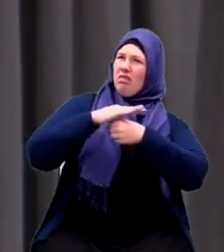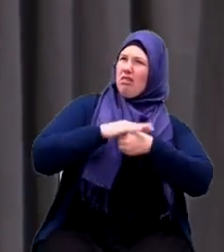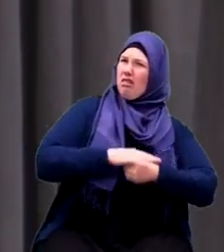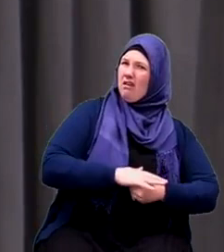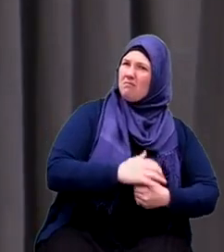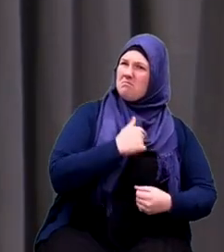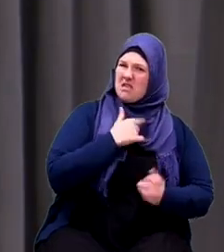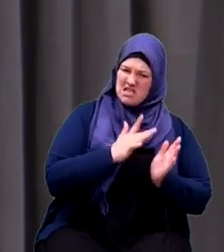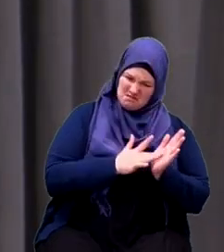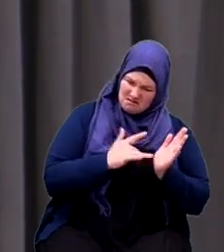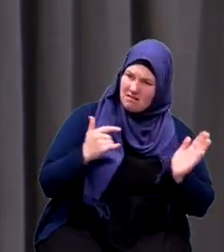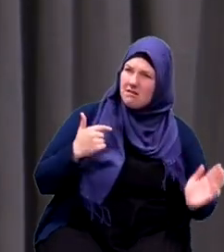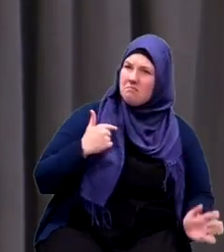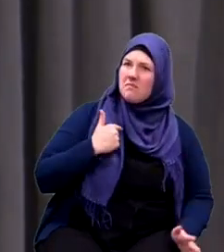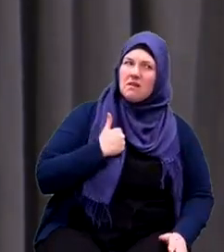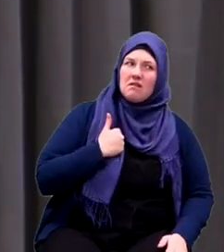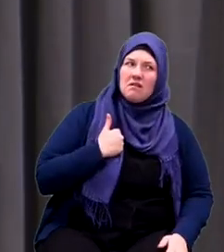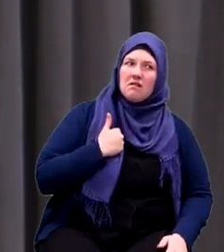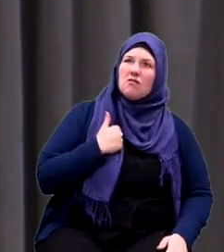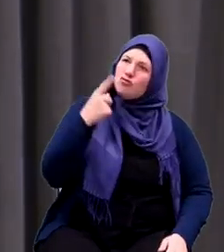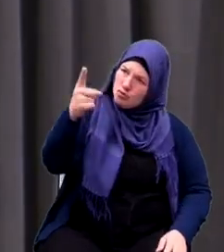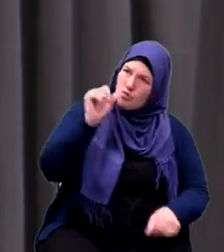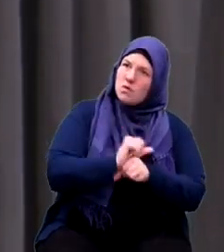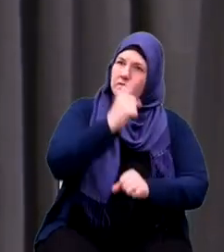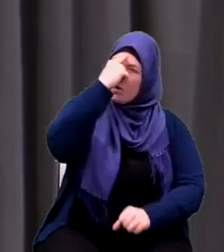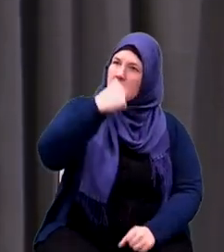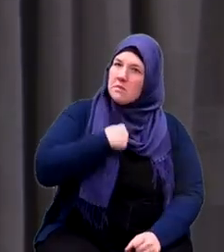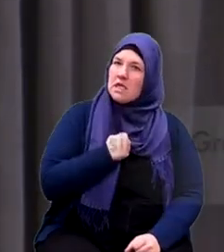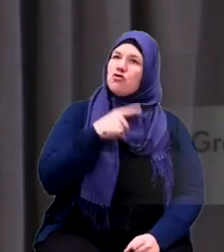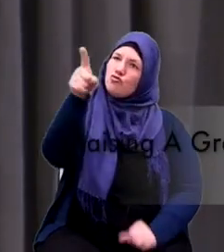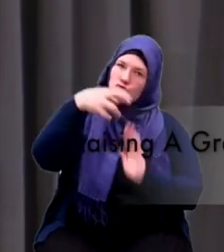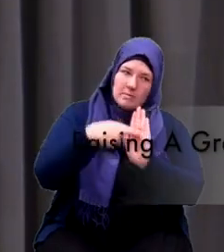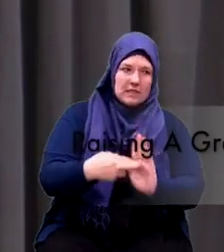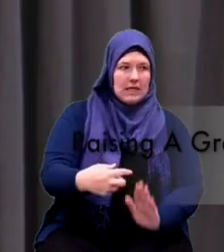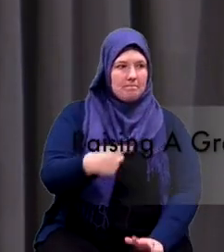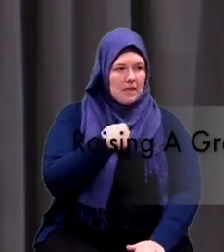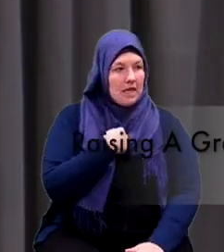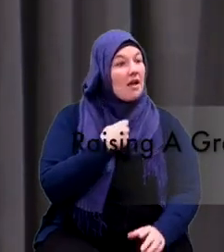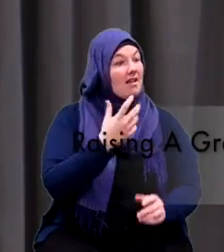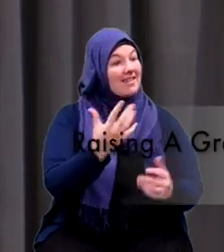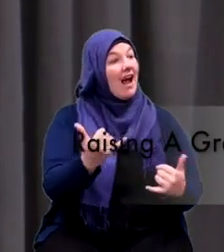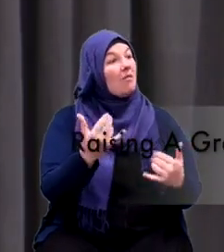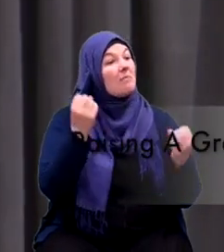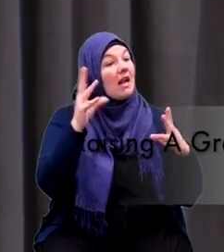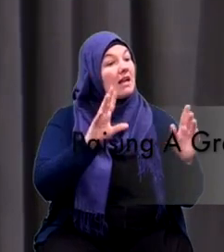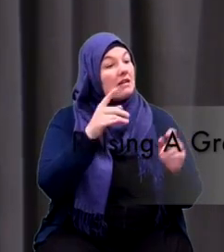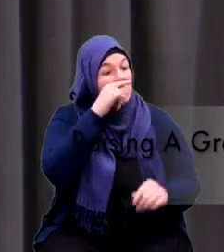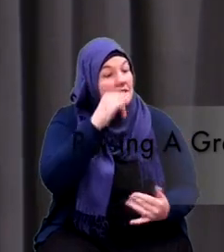They raised us saying, be careful. Don't speak politics.